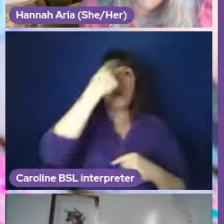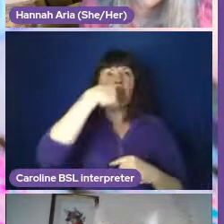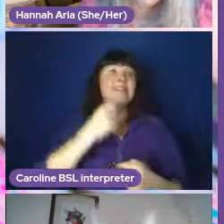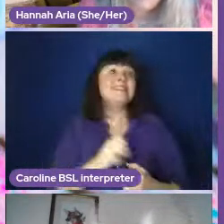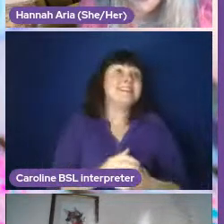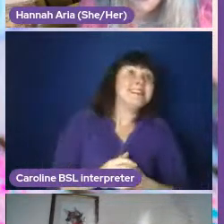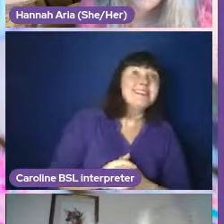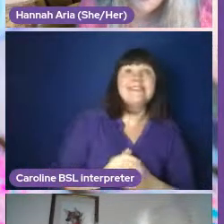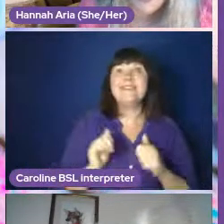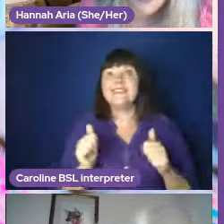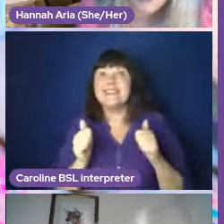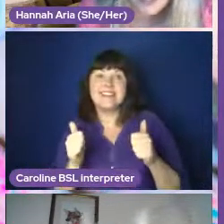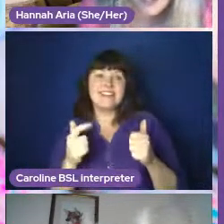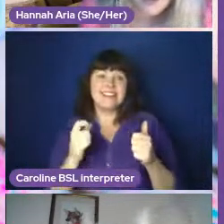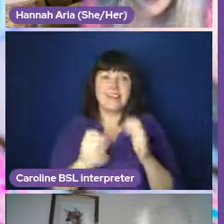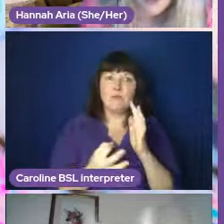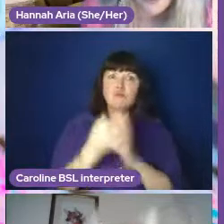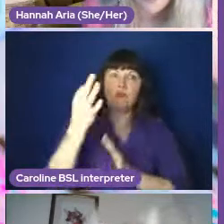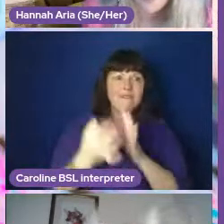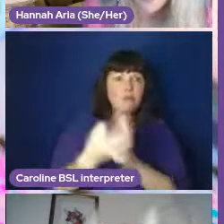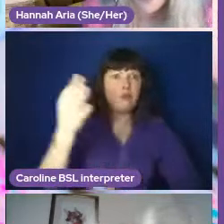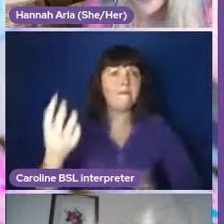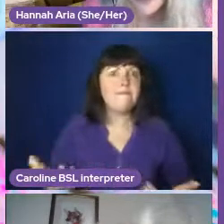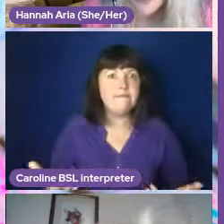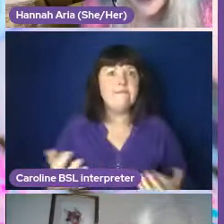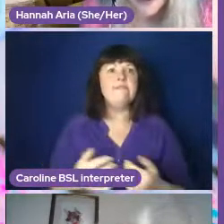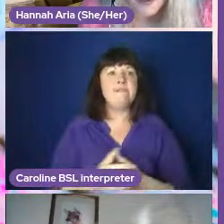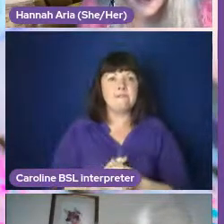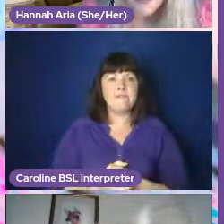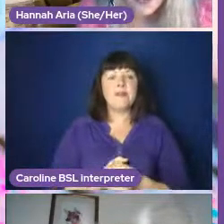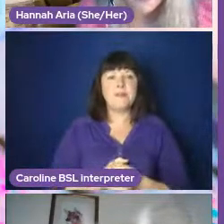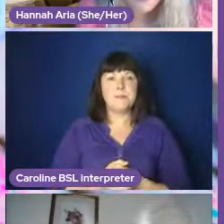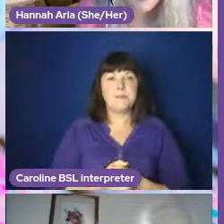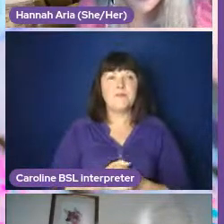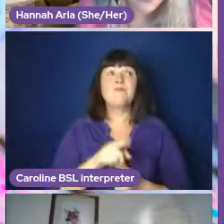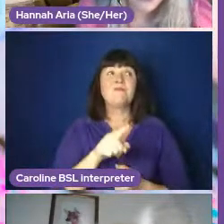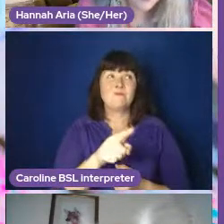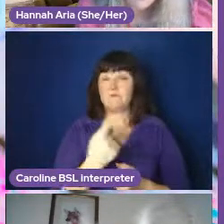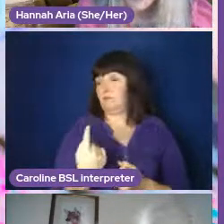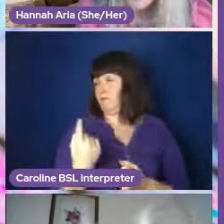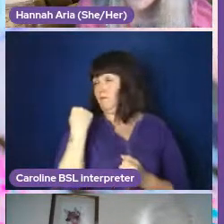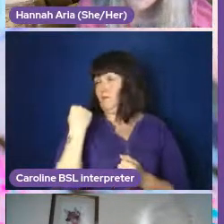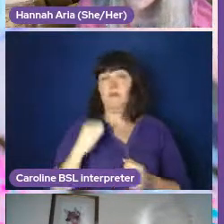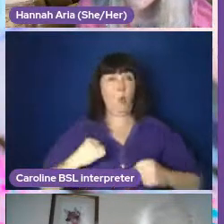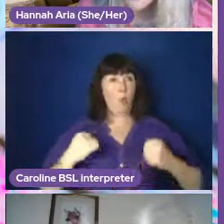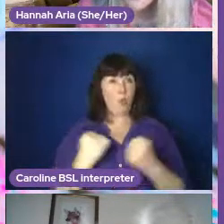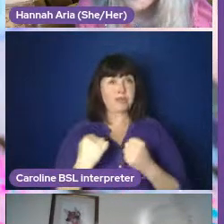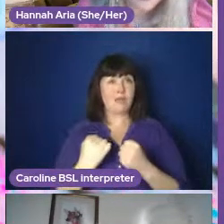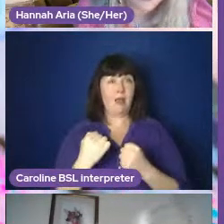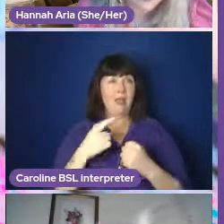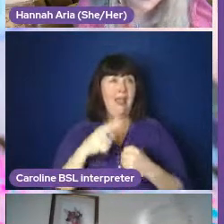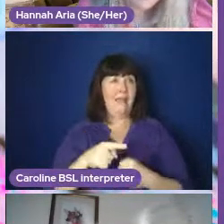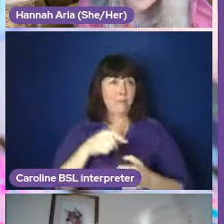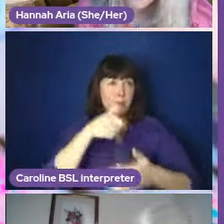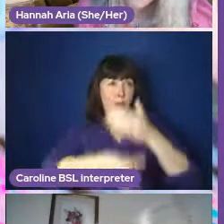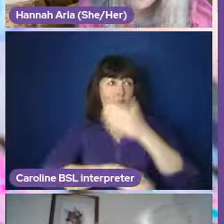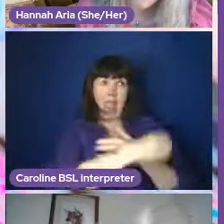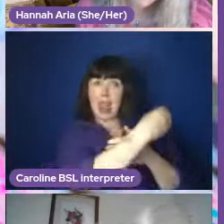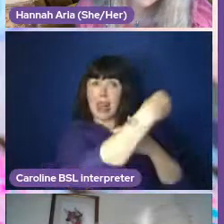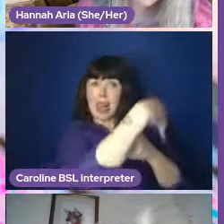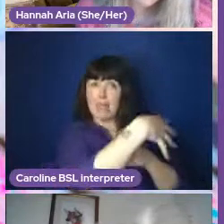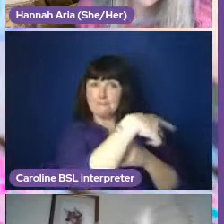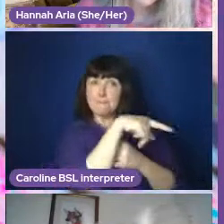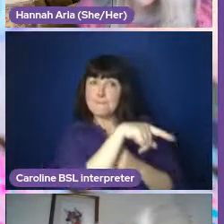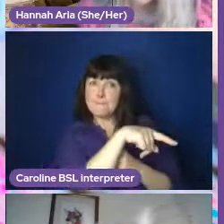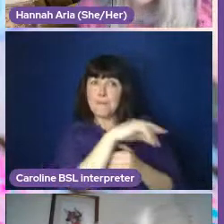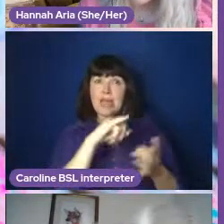it's 100%. I know during the winter time I have to have one of those little sad lamps, seasonal affective disorder